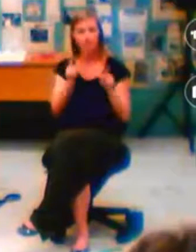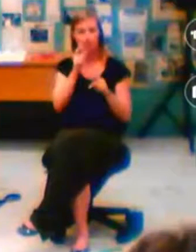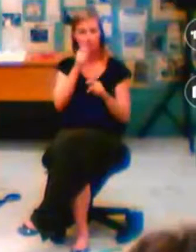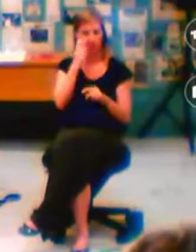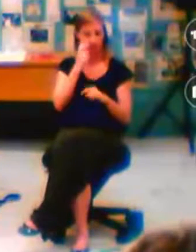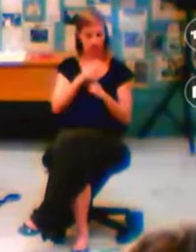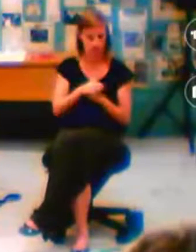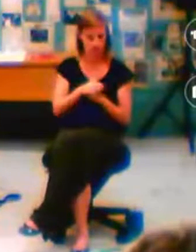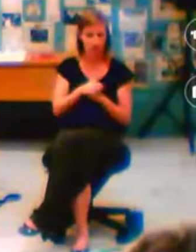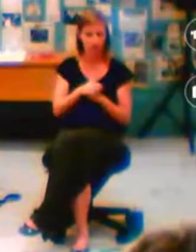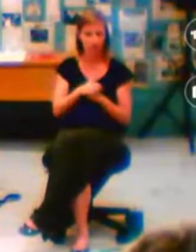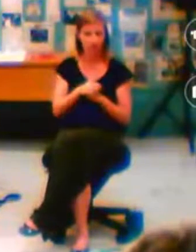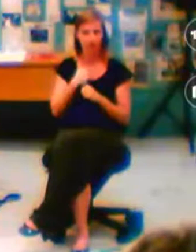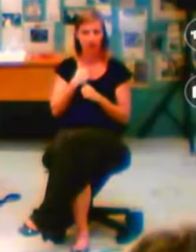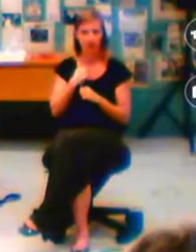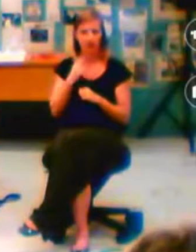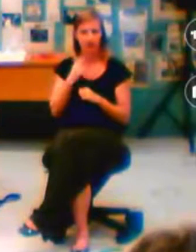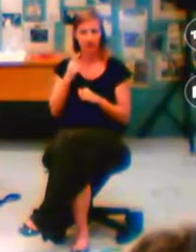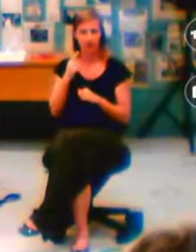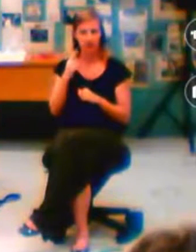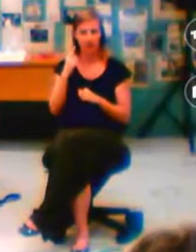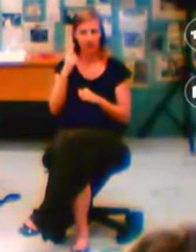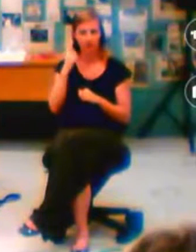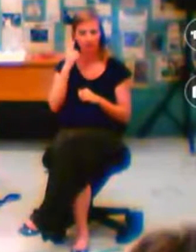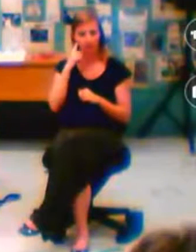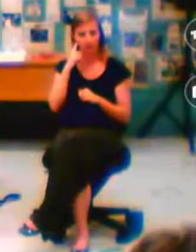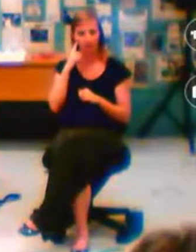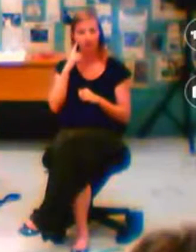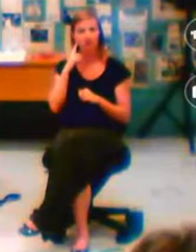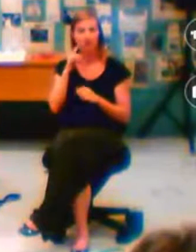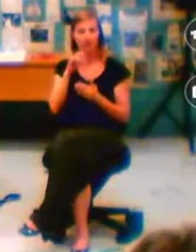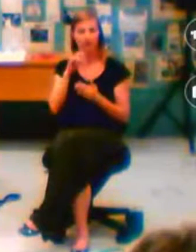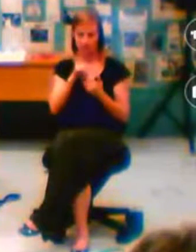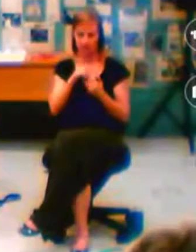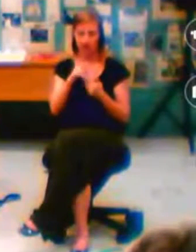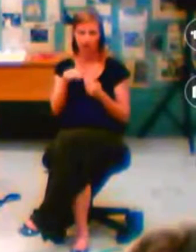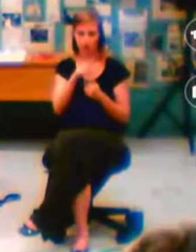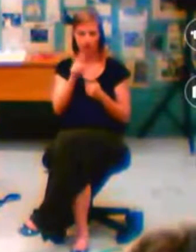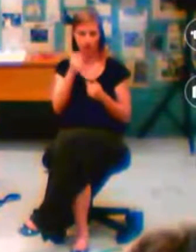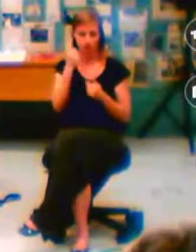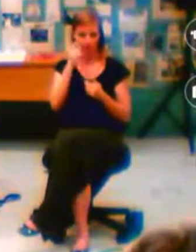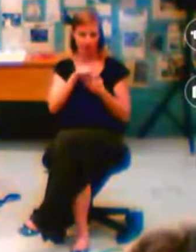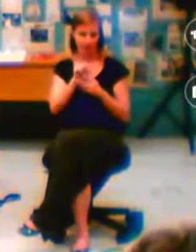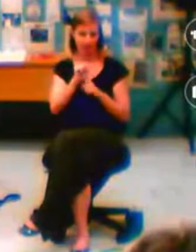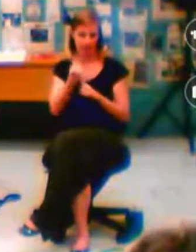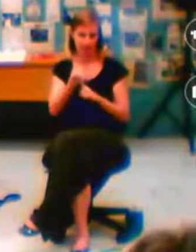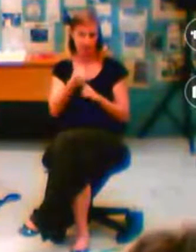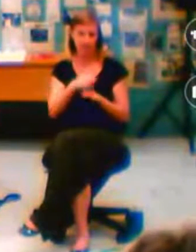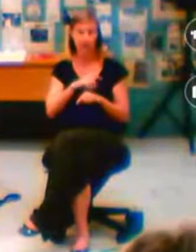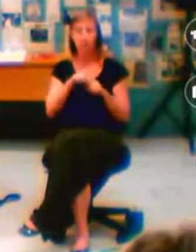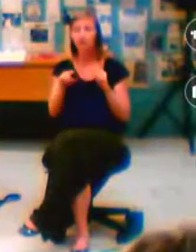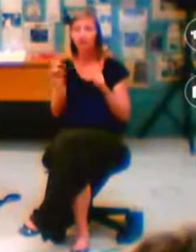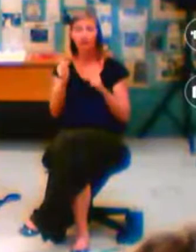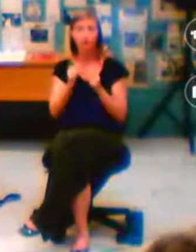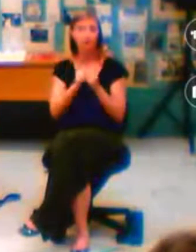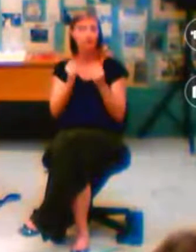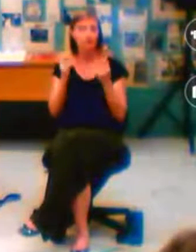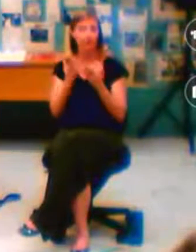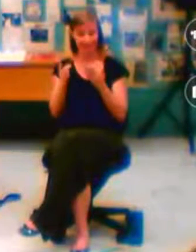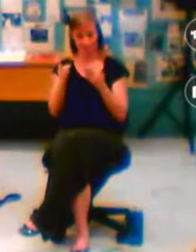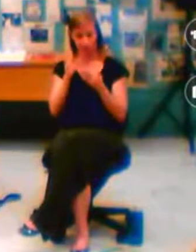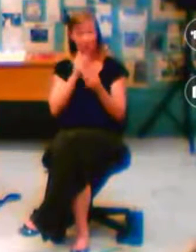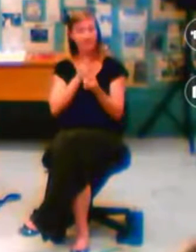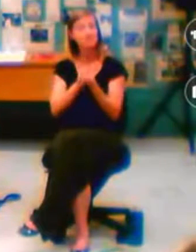general population, and there was great support for Medicaid for people who are disabled and people who are blind.